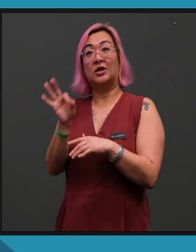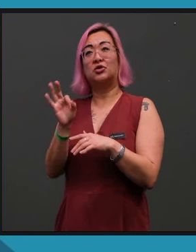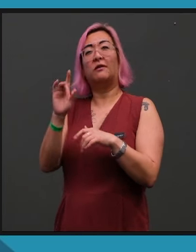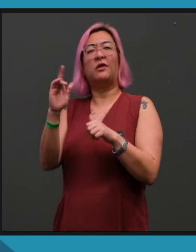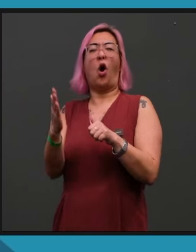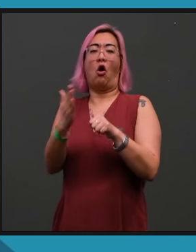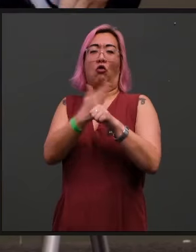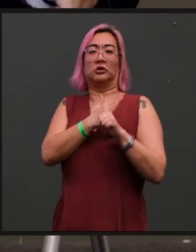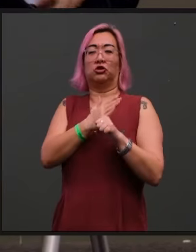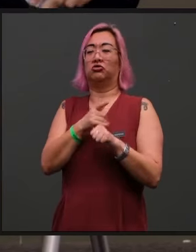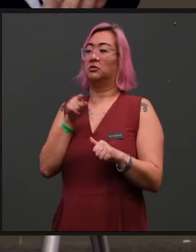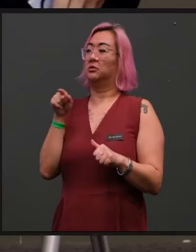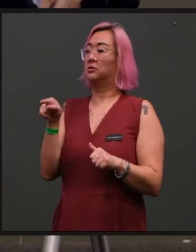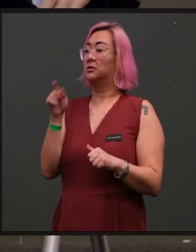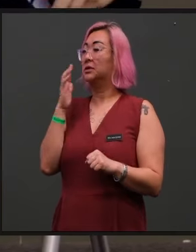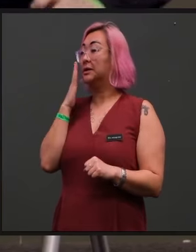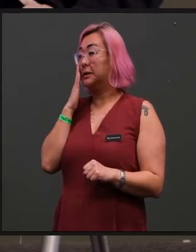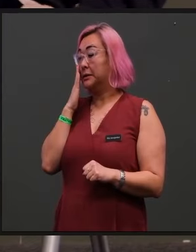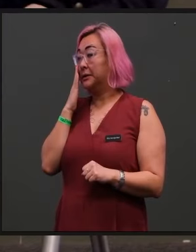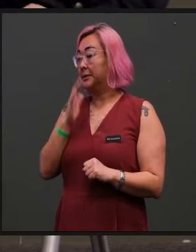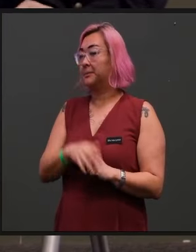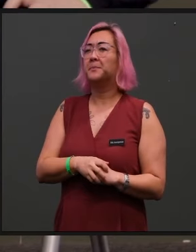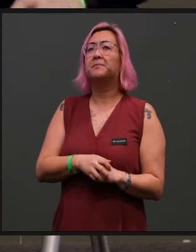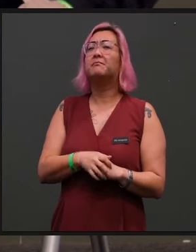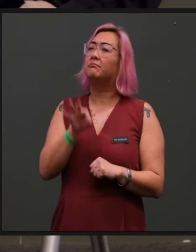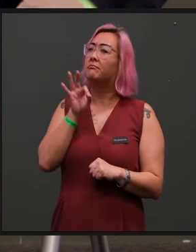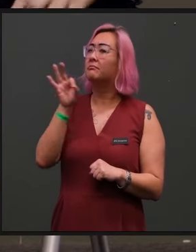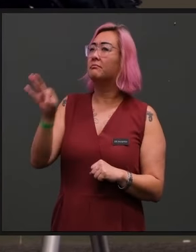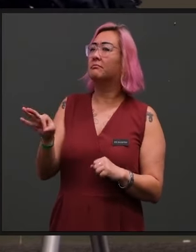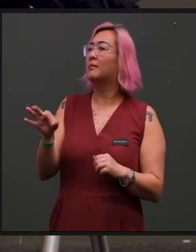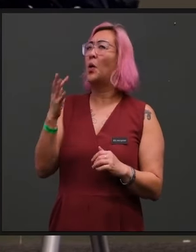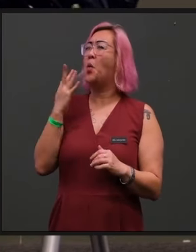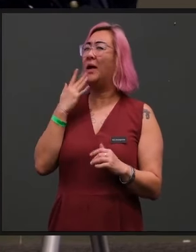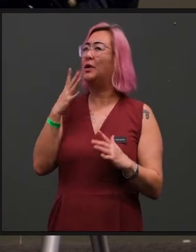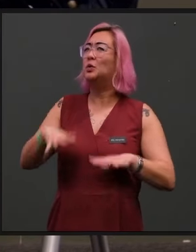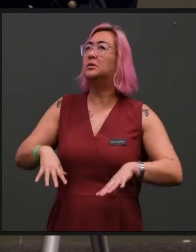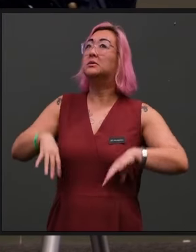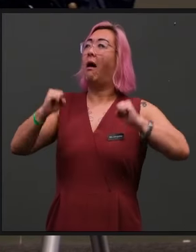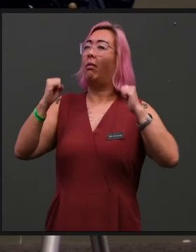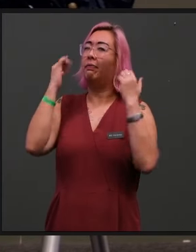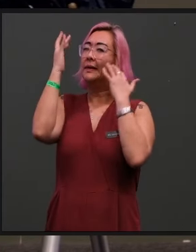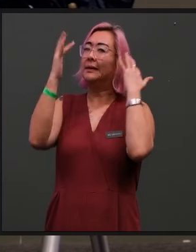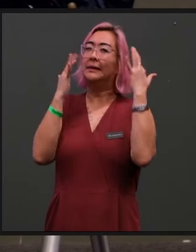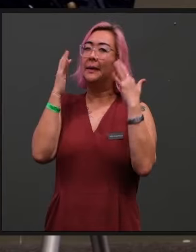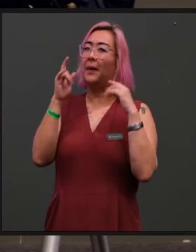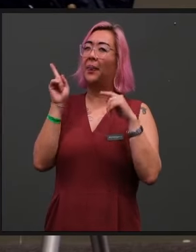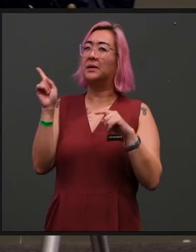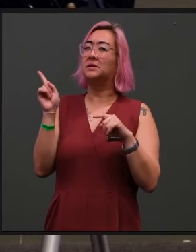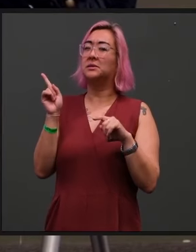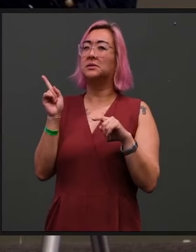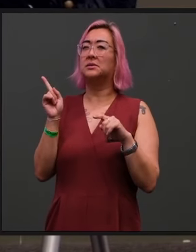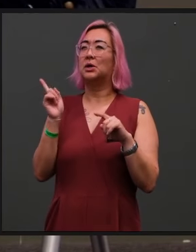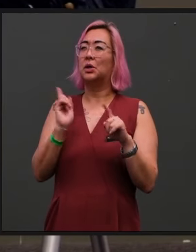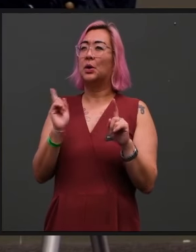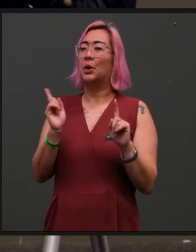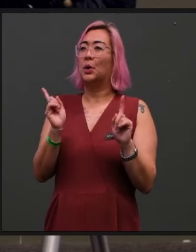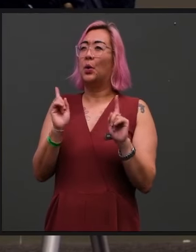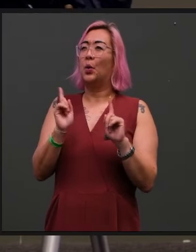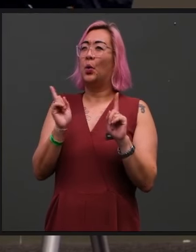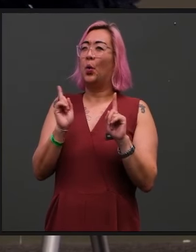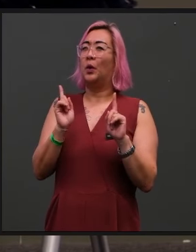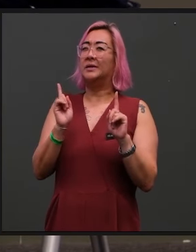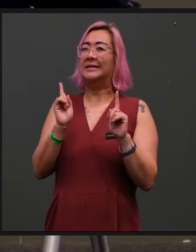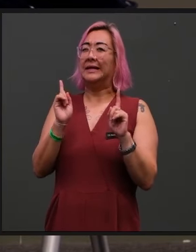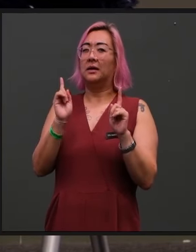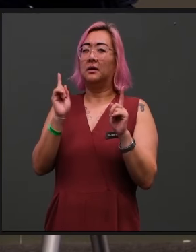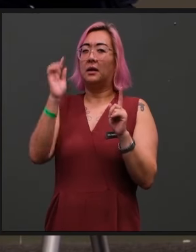when did you start thinking about it, and kind of what was the kernel of when